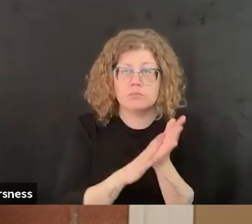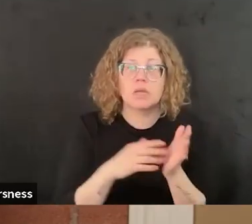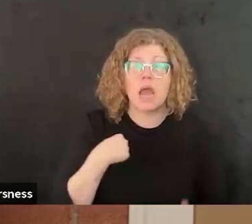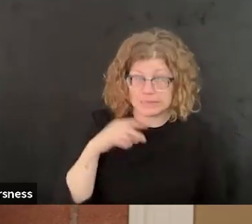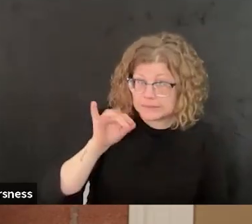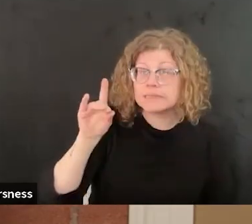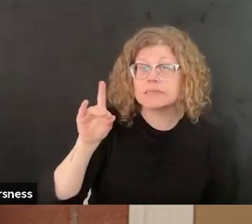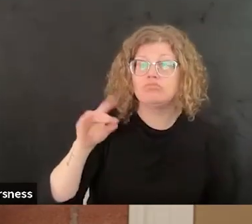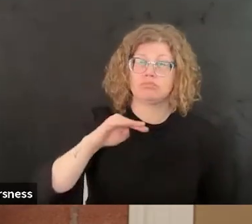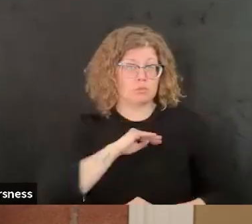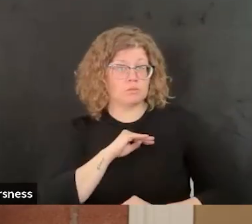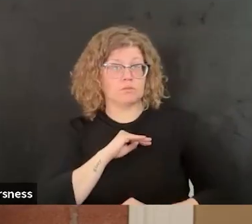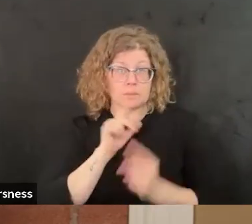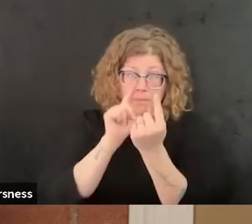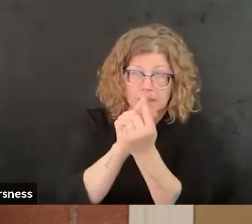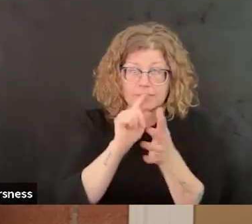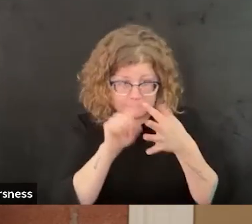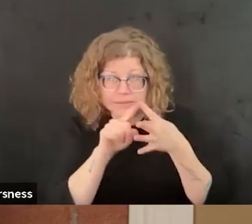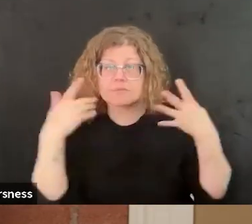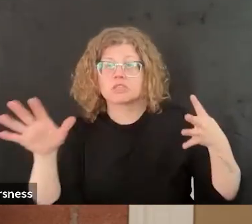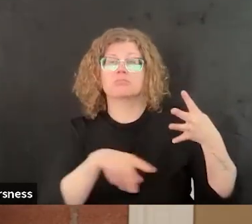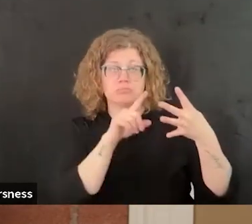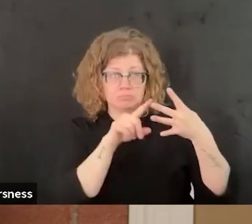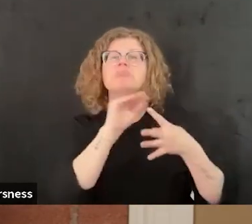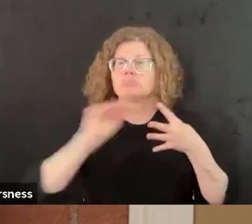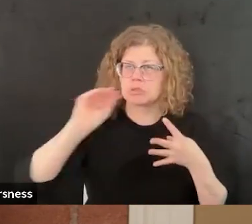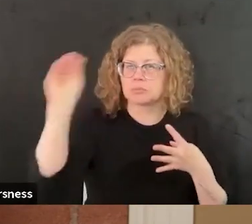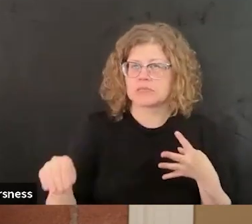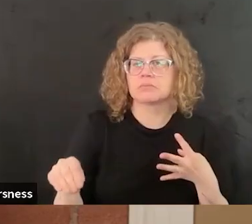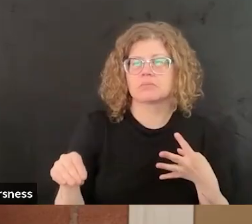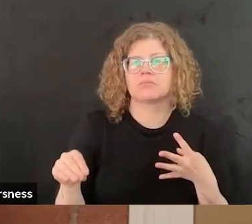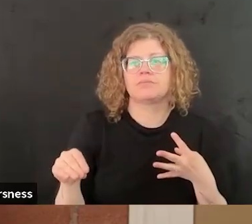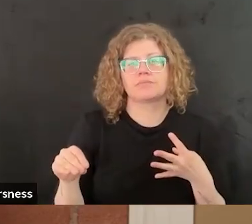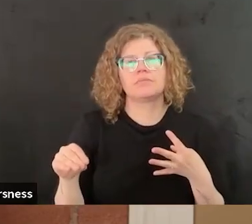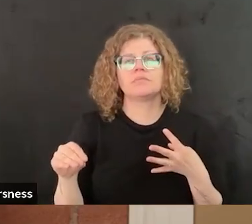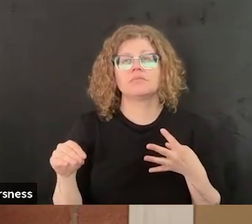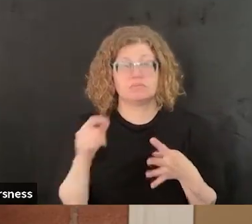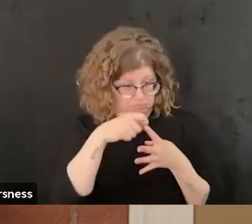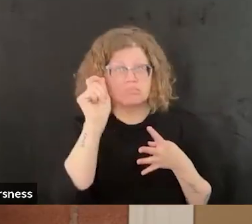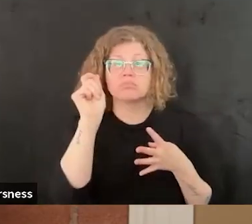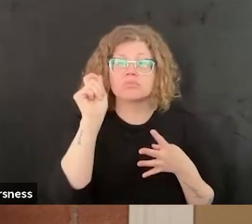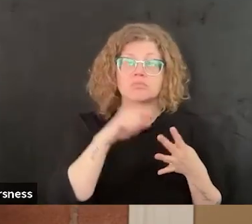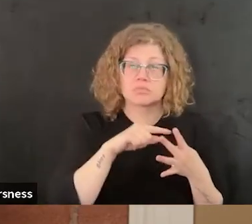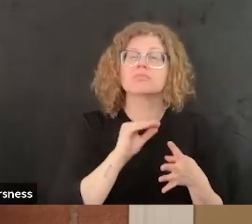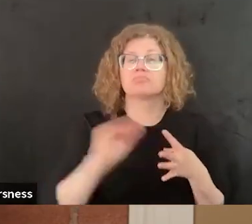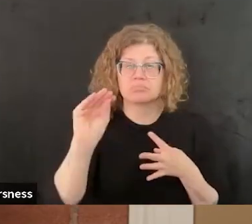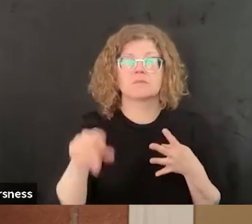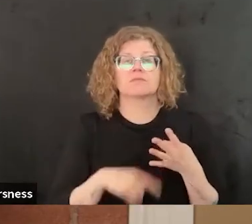say this outcome has been reached, and therefore we can deliver you a percentage of the budget at this